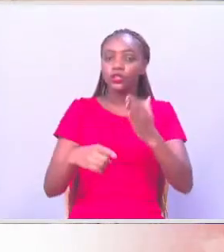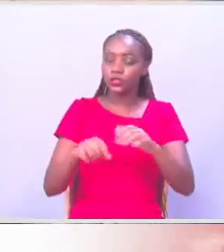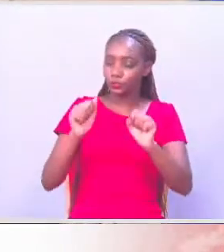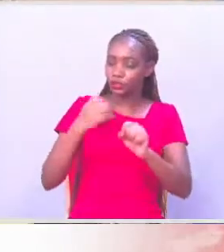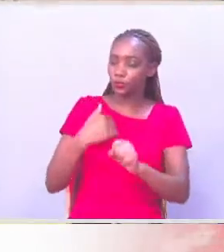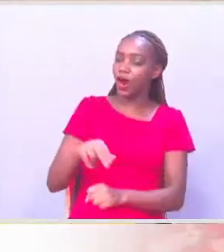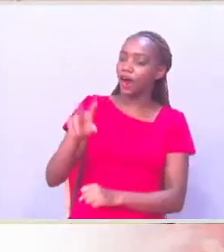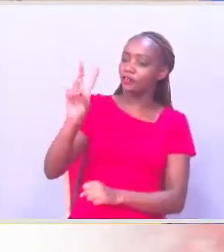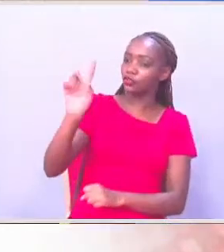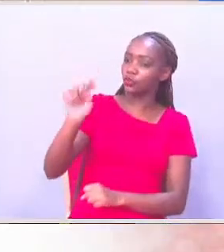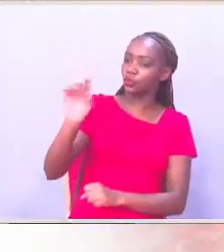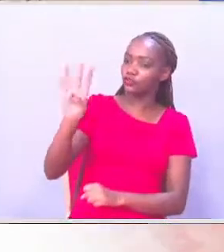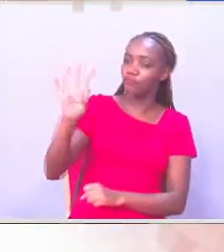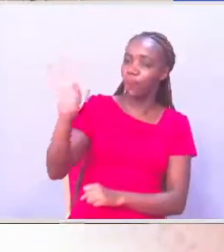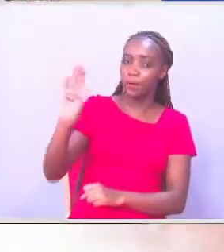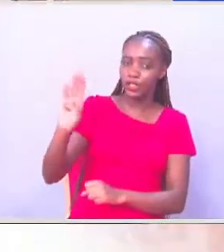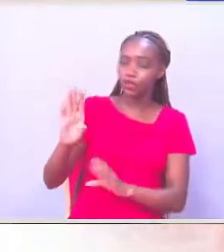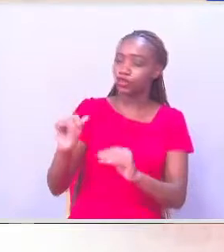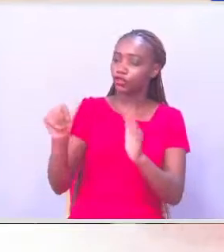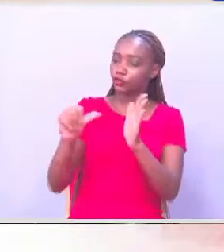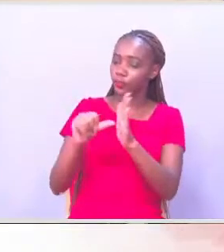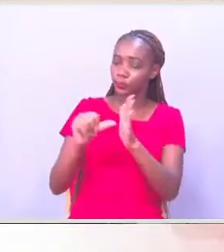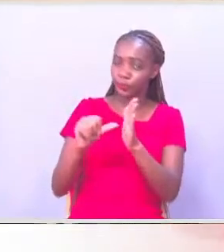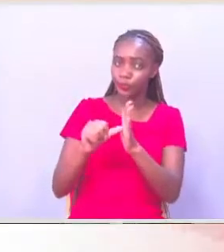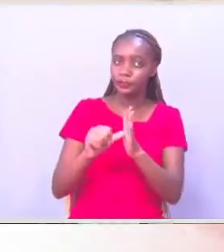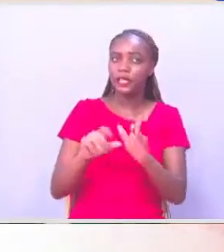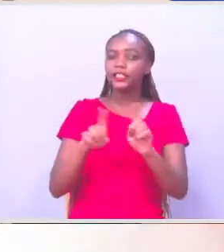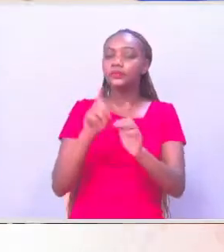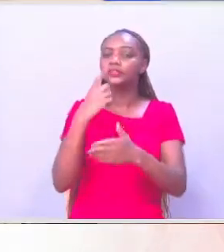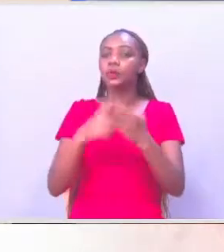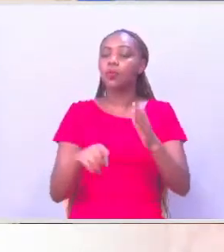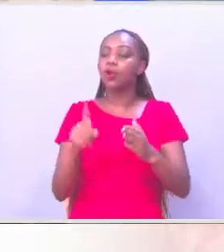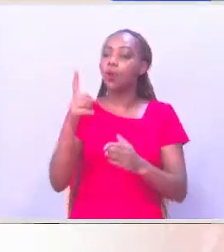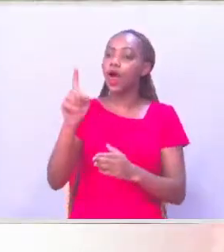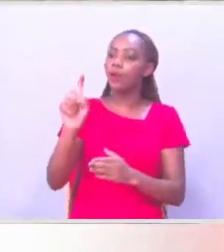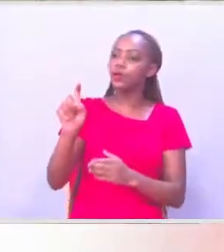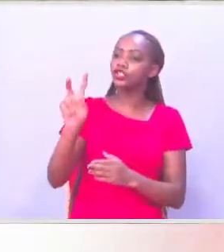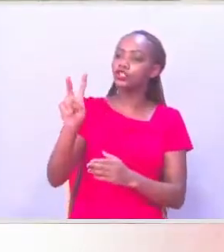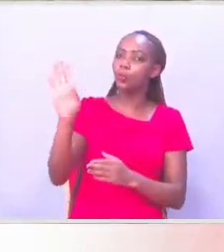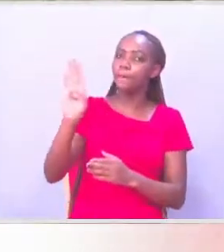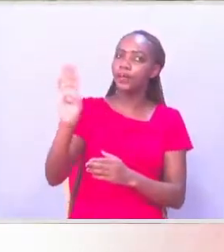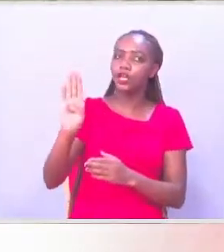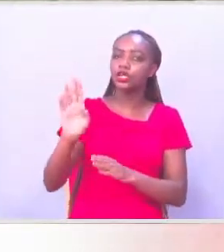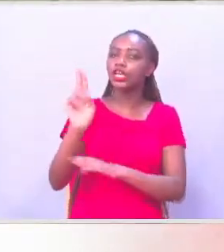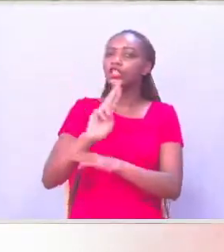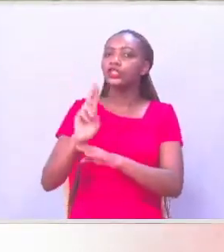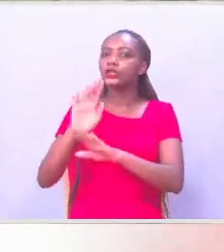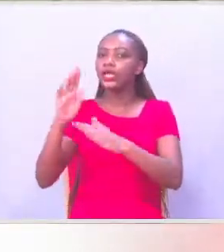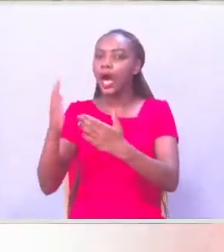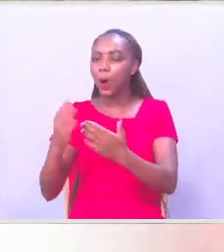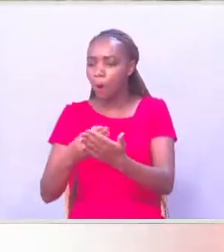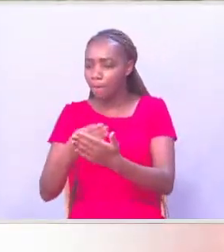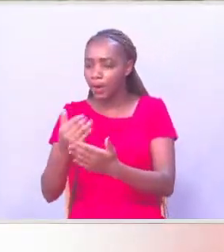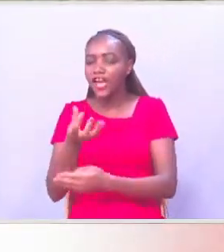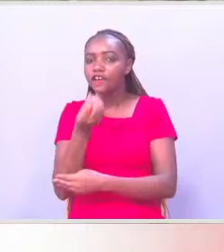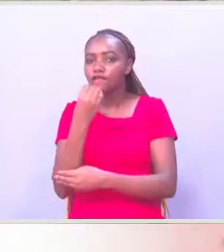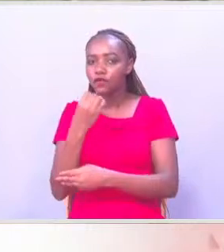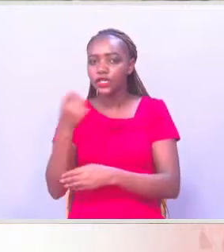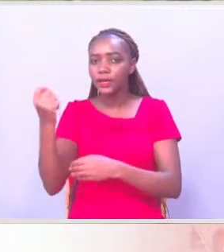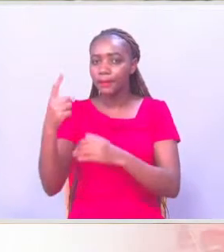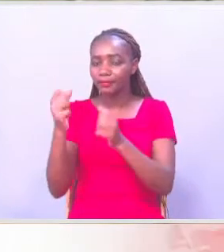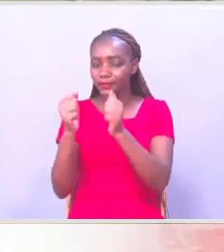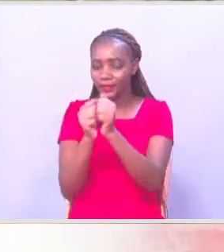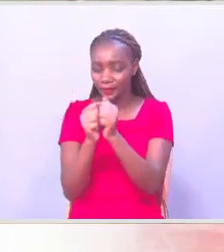shillings to handle the situation, disclosing that 1.2 billion had been spent on purchasing food in the month